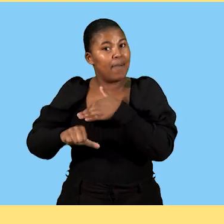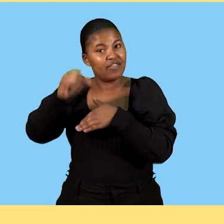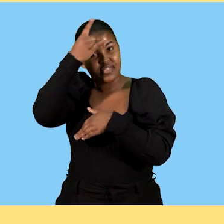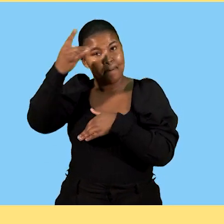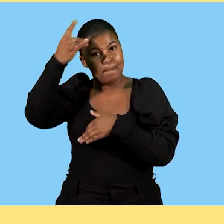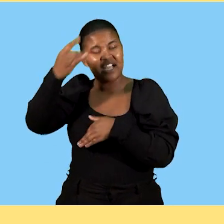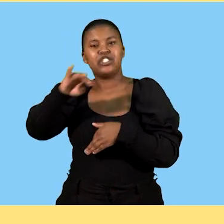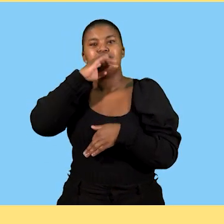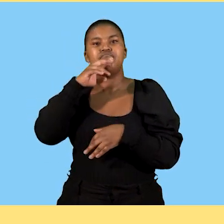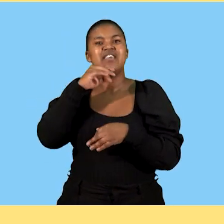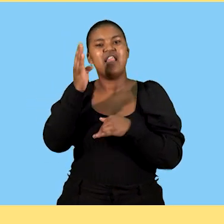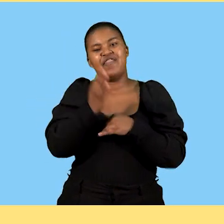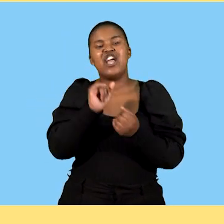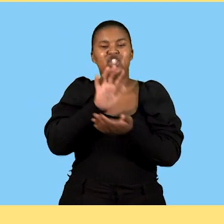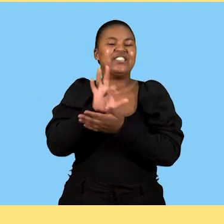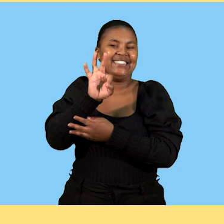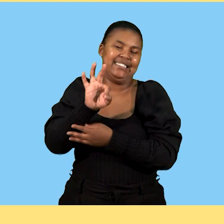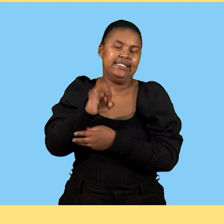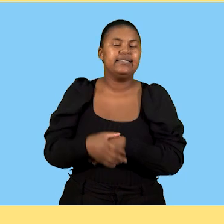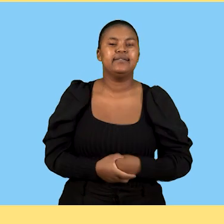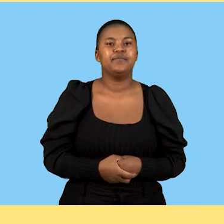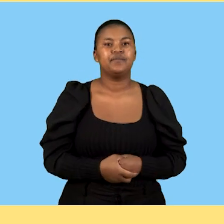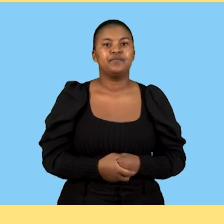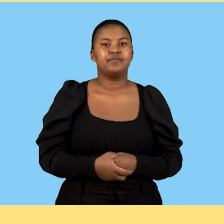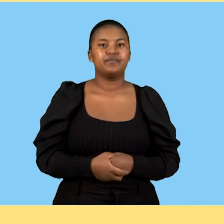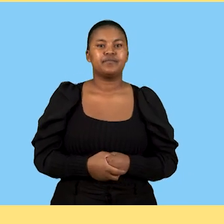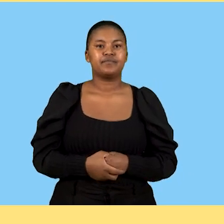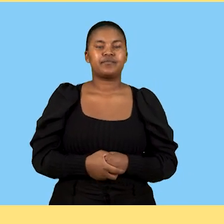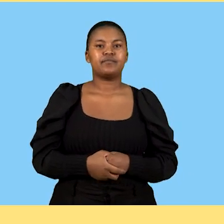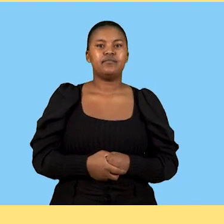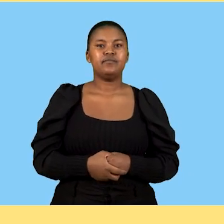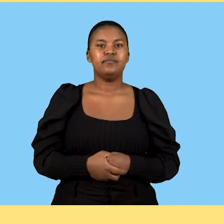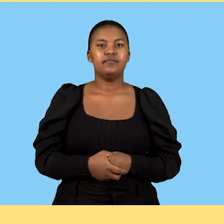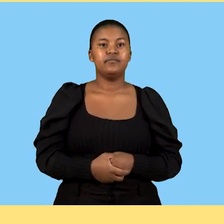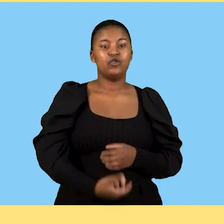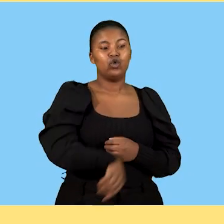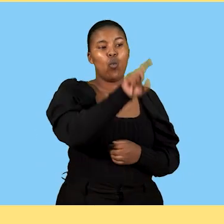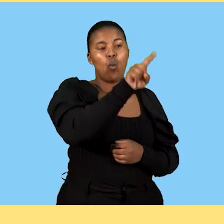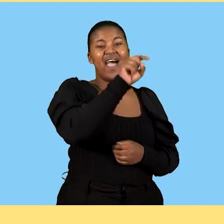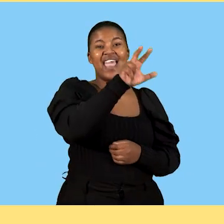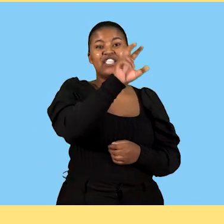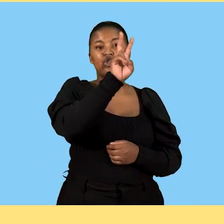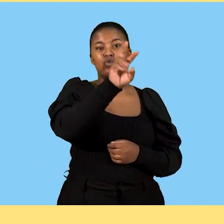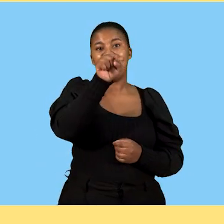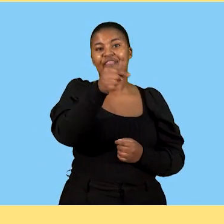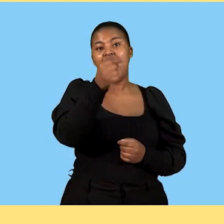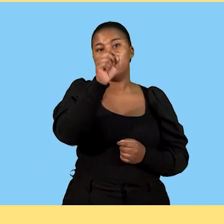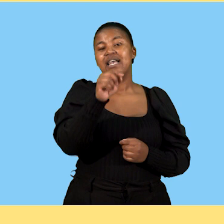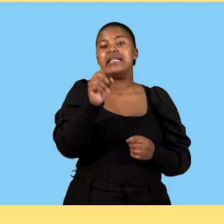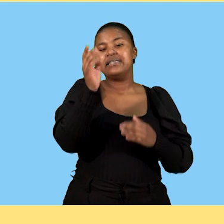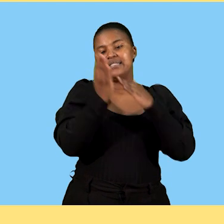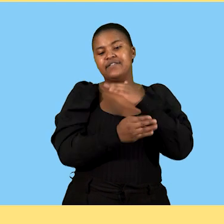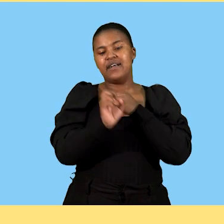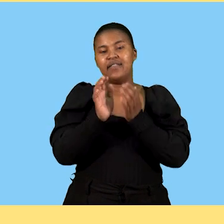so it gives us 13. So we say 182,000 divide by 13, it will give